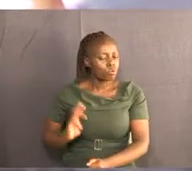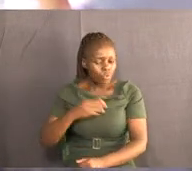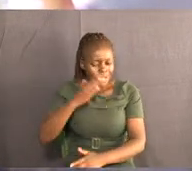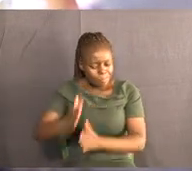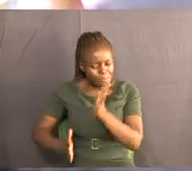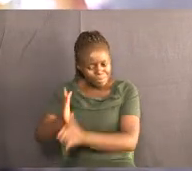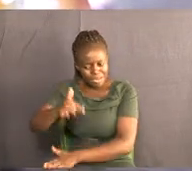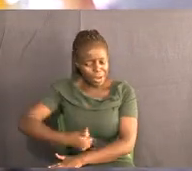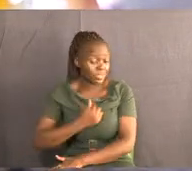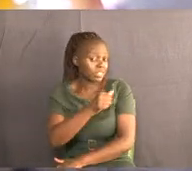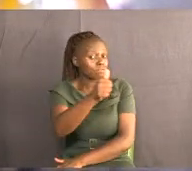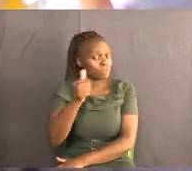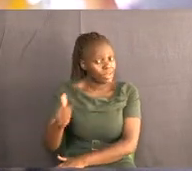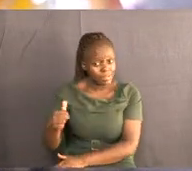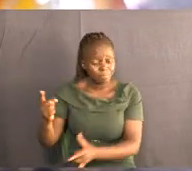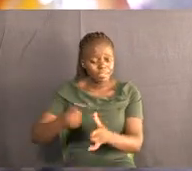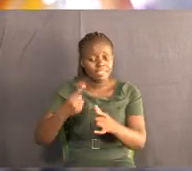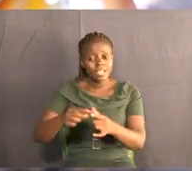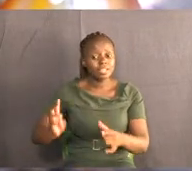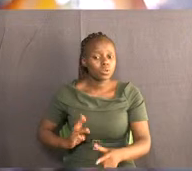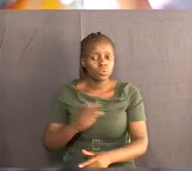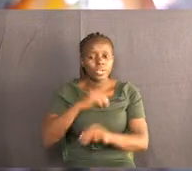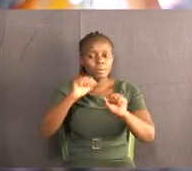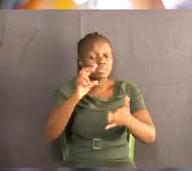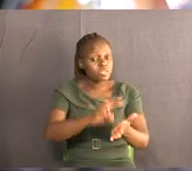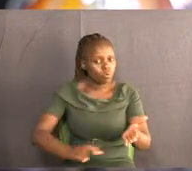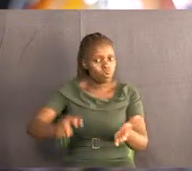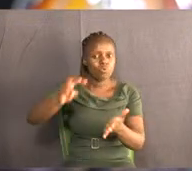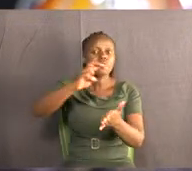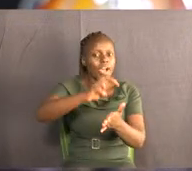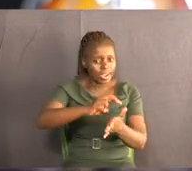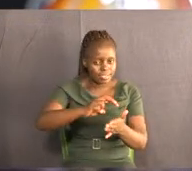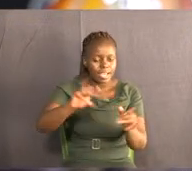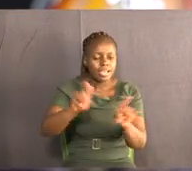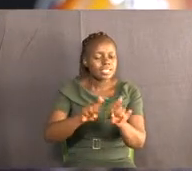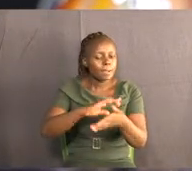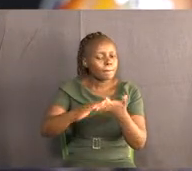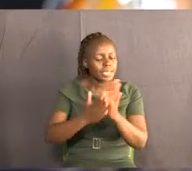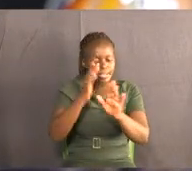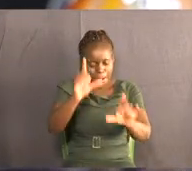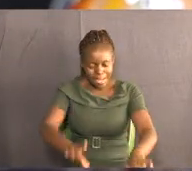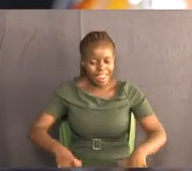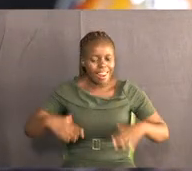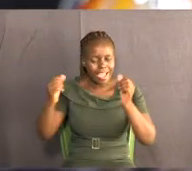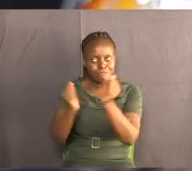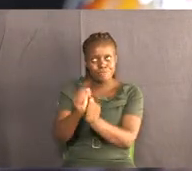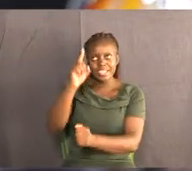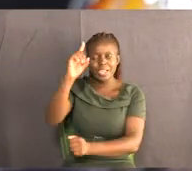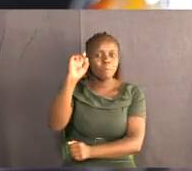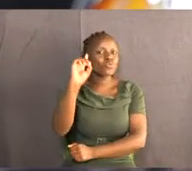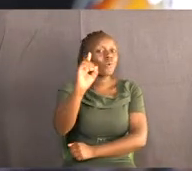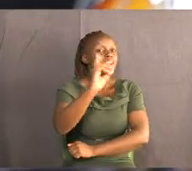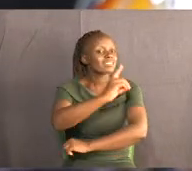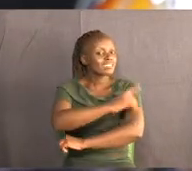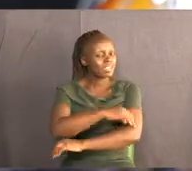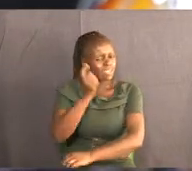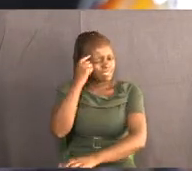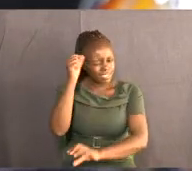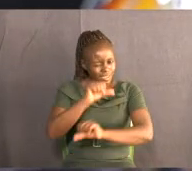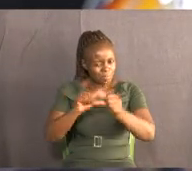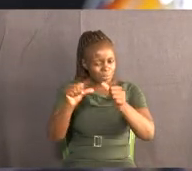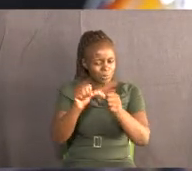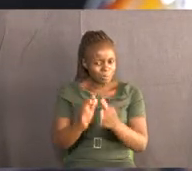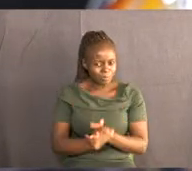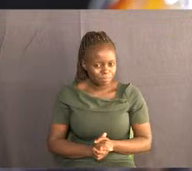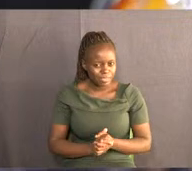well, then we are going to rise and to be alive with him one day. Think about it like this. If we